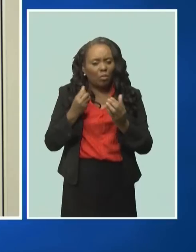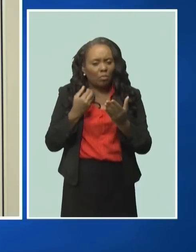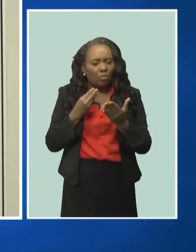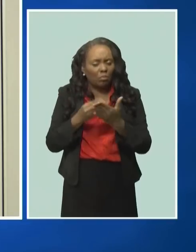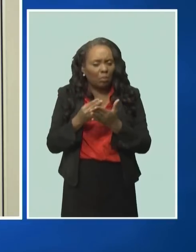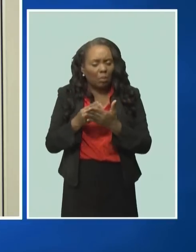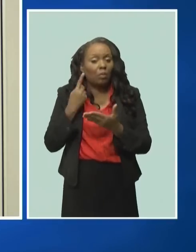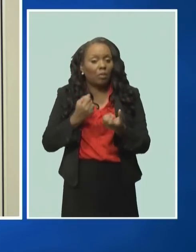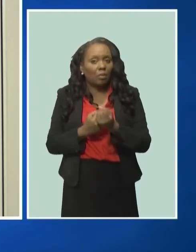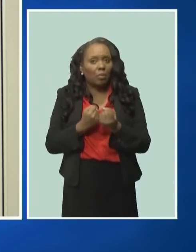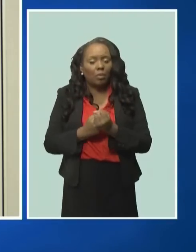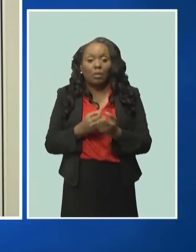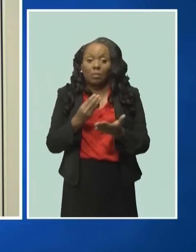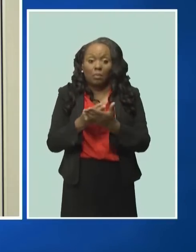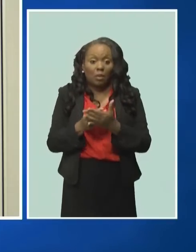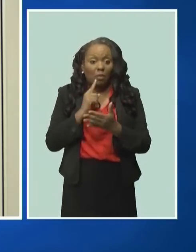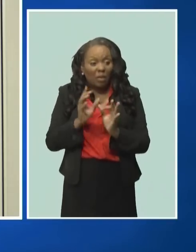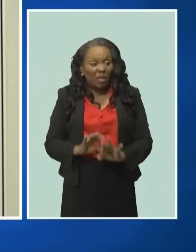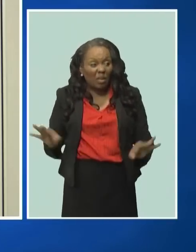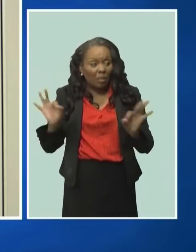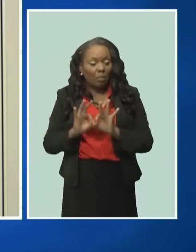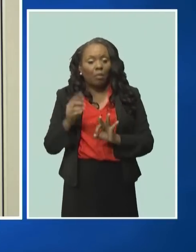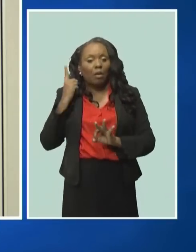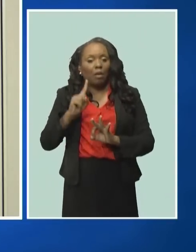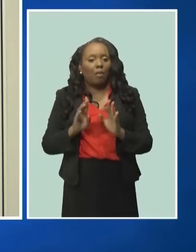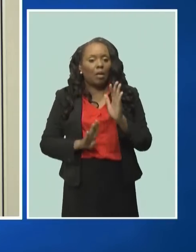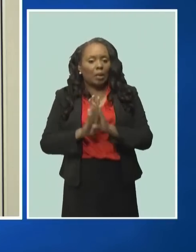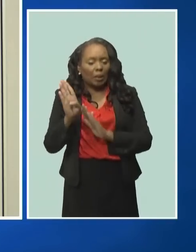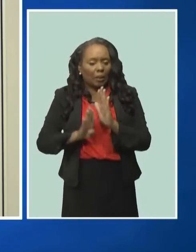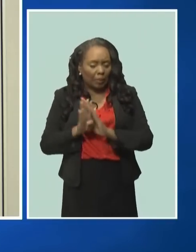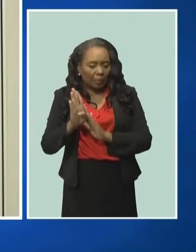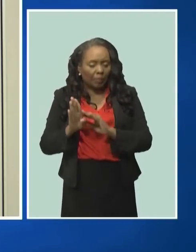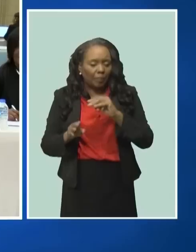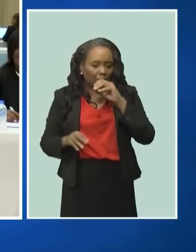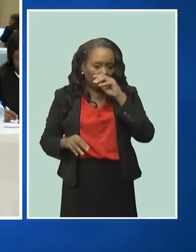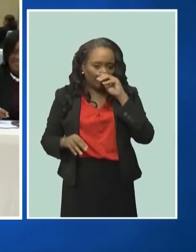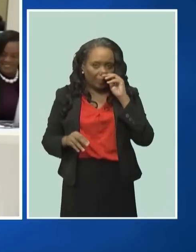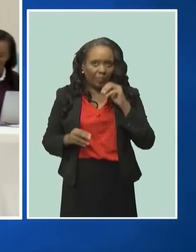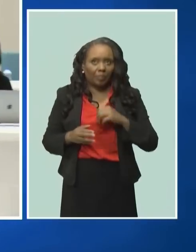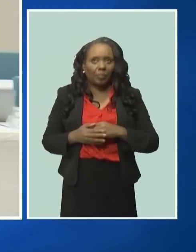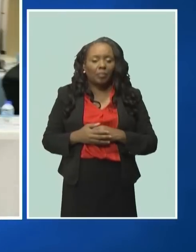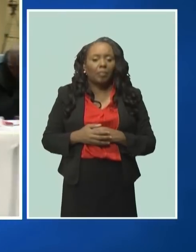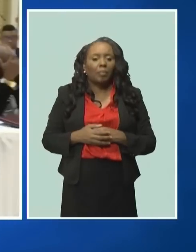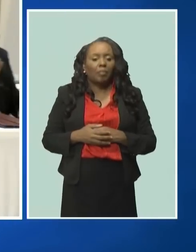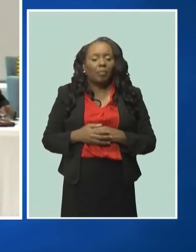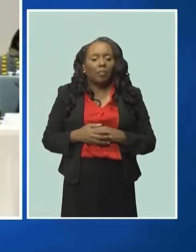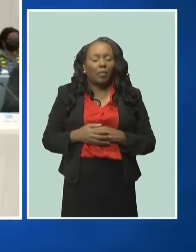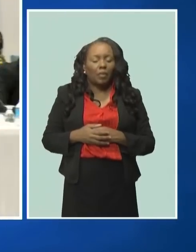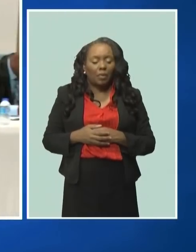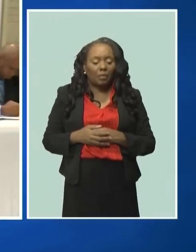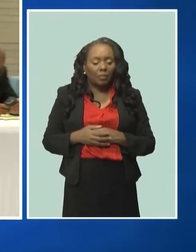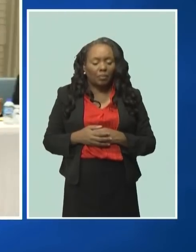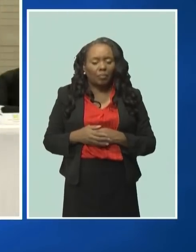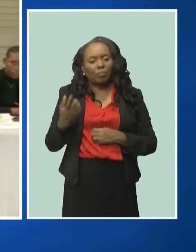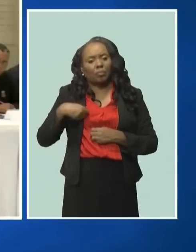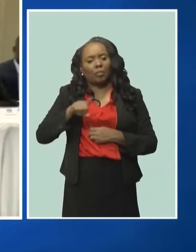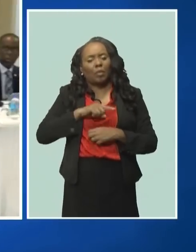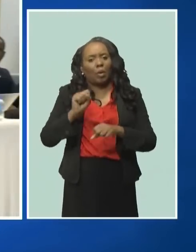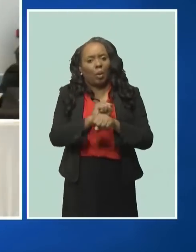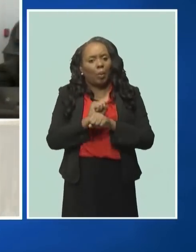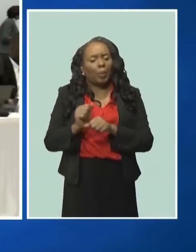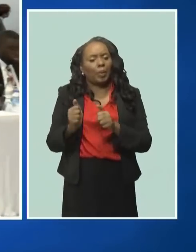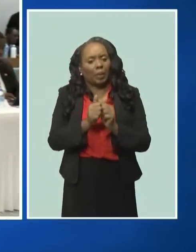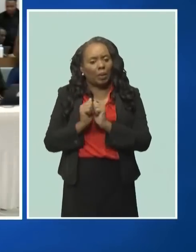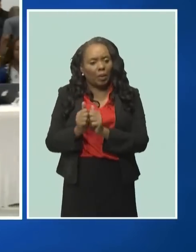it's key. It's a key enabler for sustainable development. So we really took your message at heart, and we have worked together as a